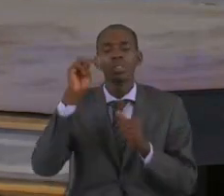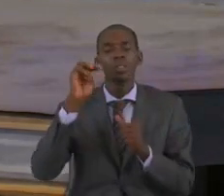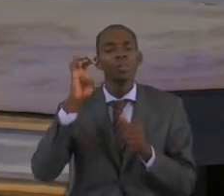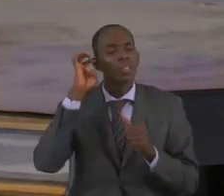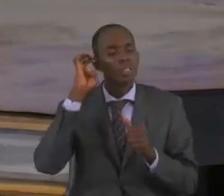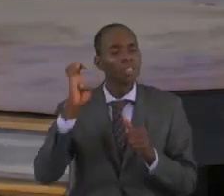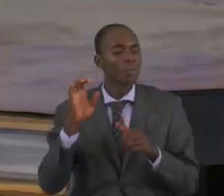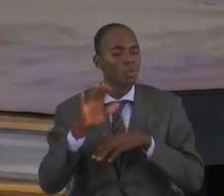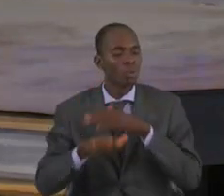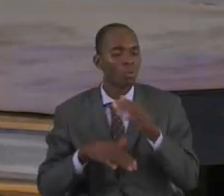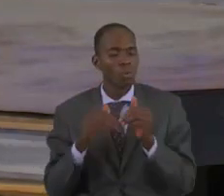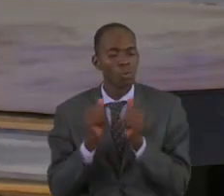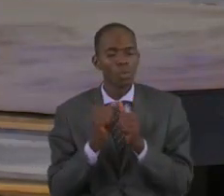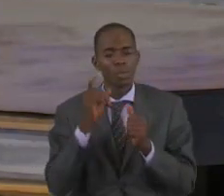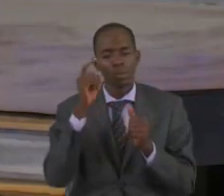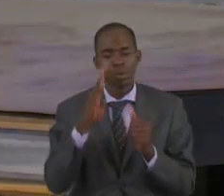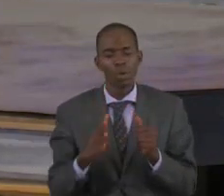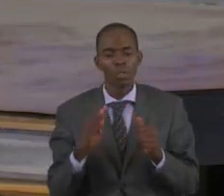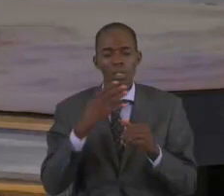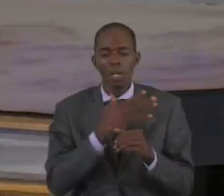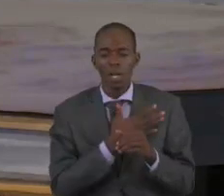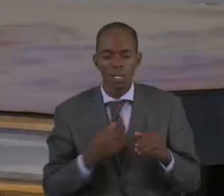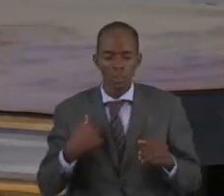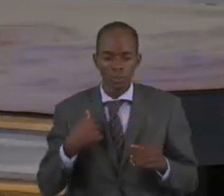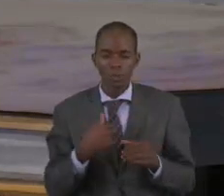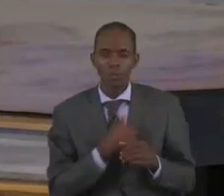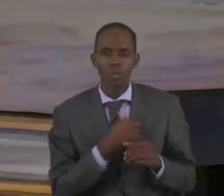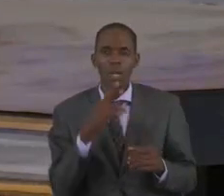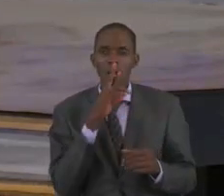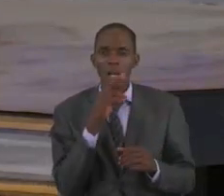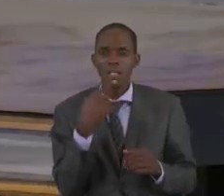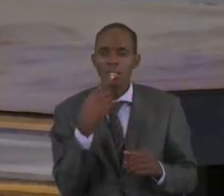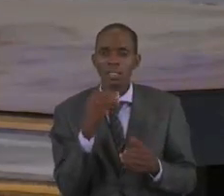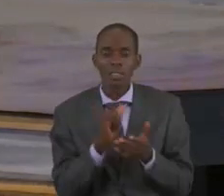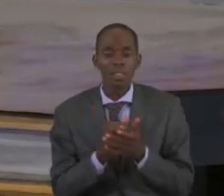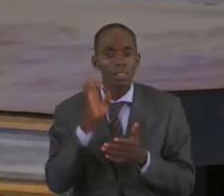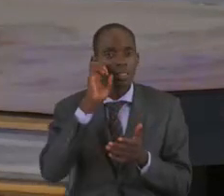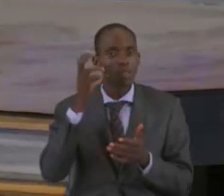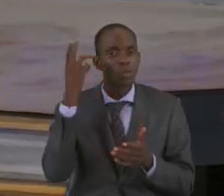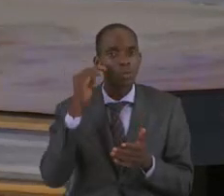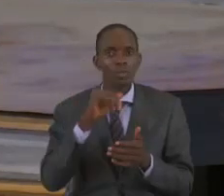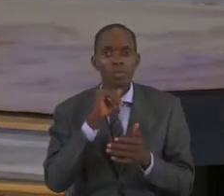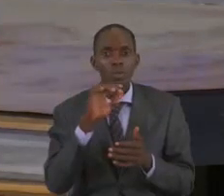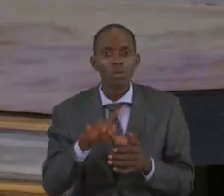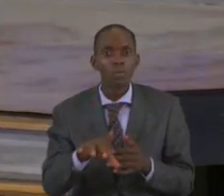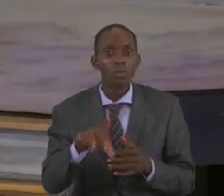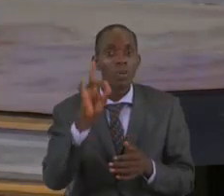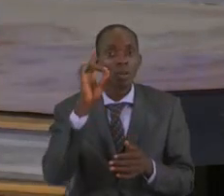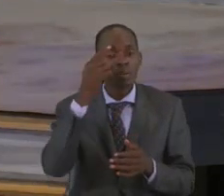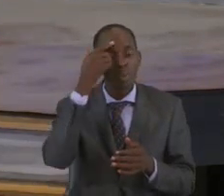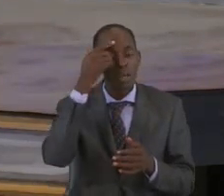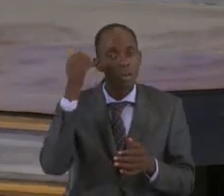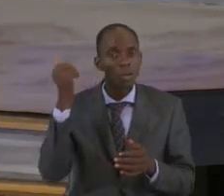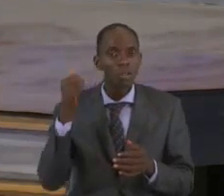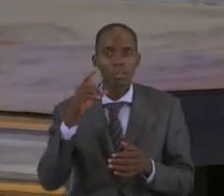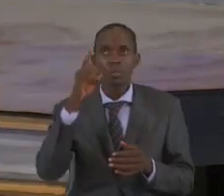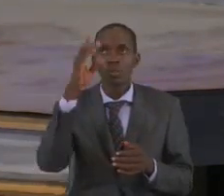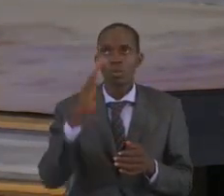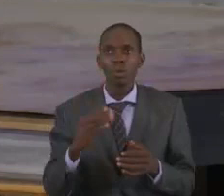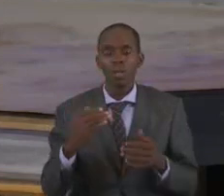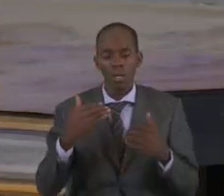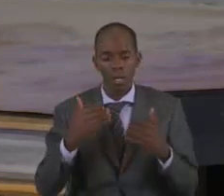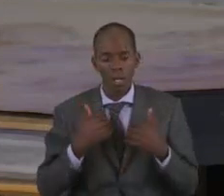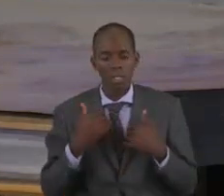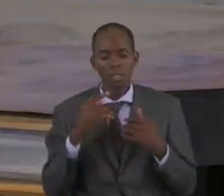He fellowshiped with God. And we're told he was not found because God had translated him.